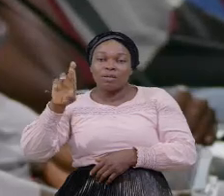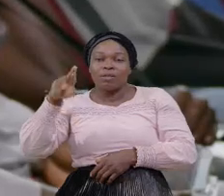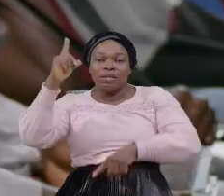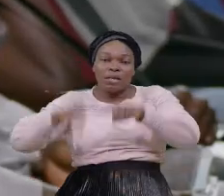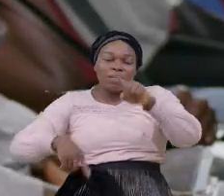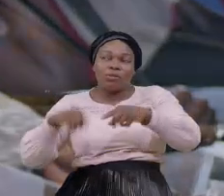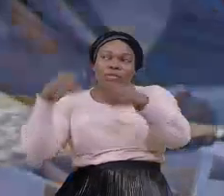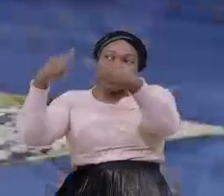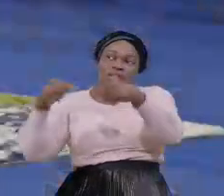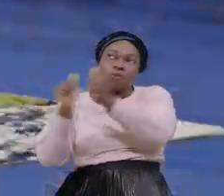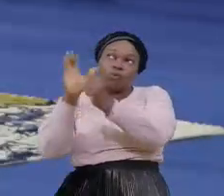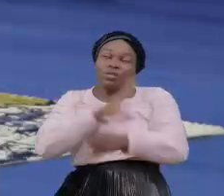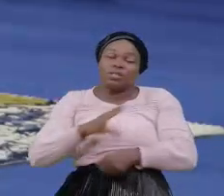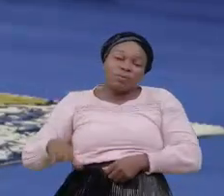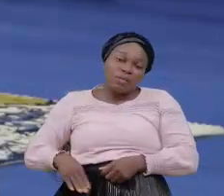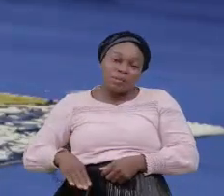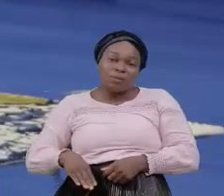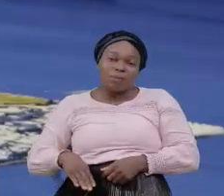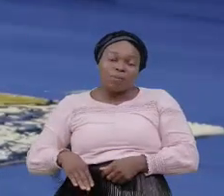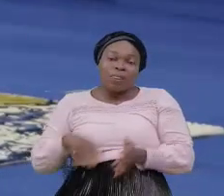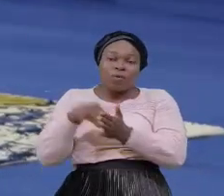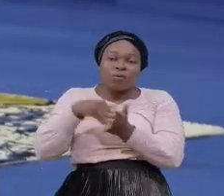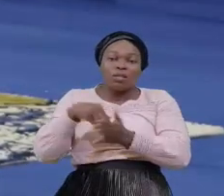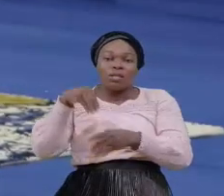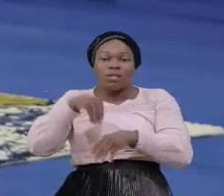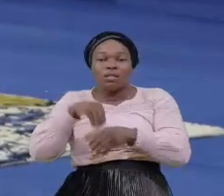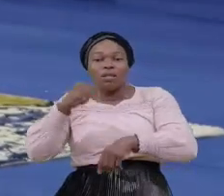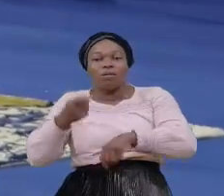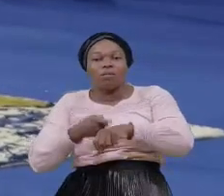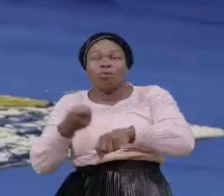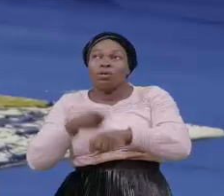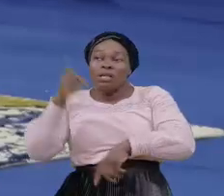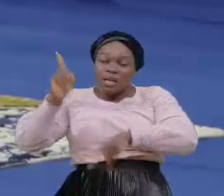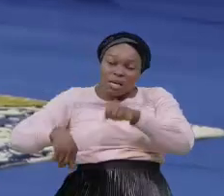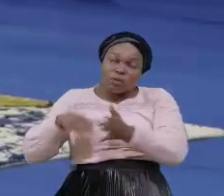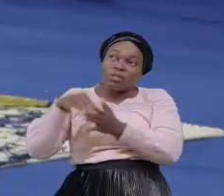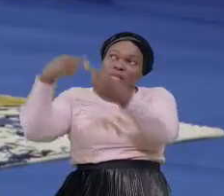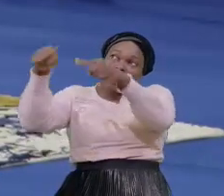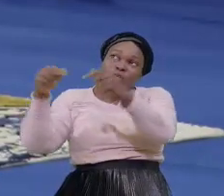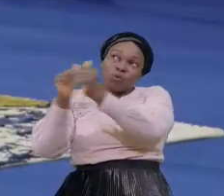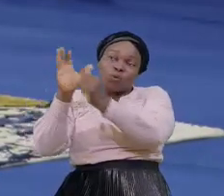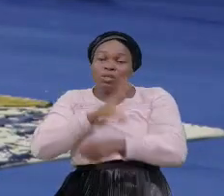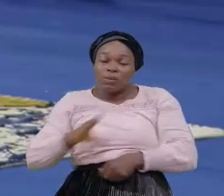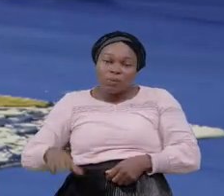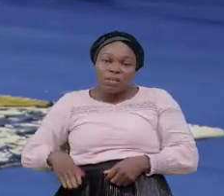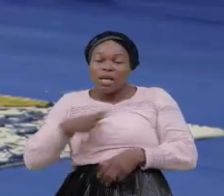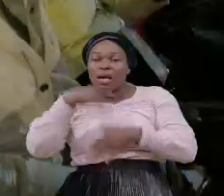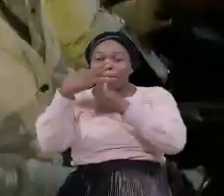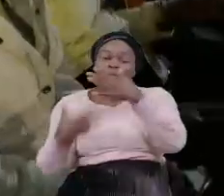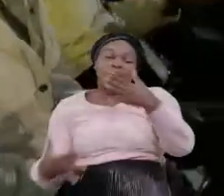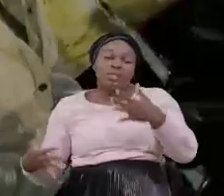Rheumatism cannot argue with Christ. Bleeding, blood issue cannot argue with